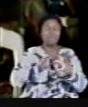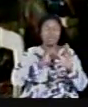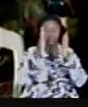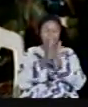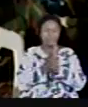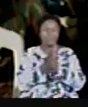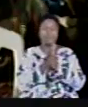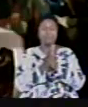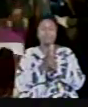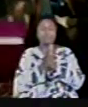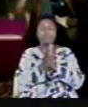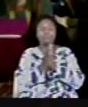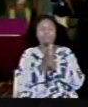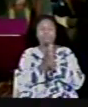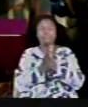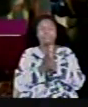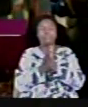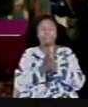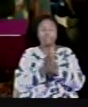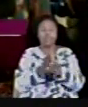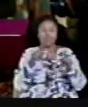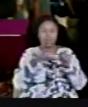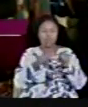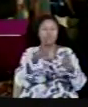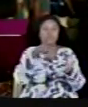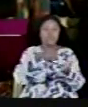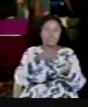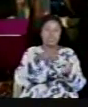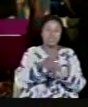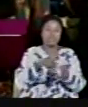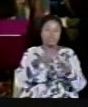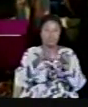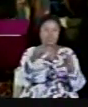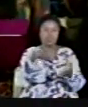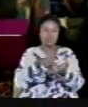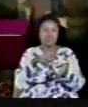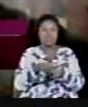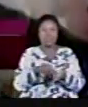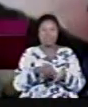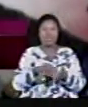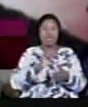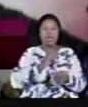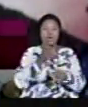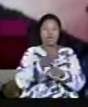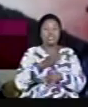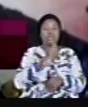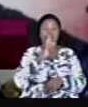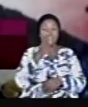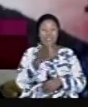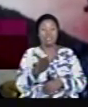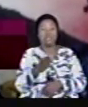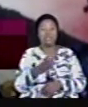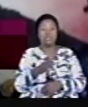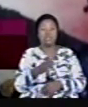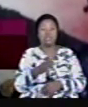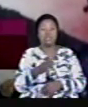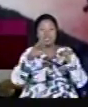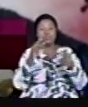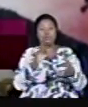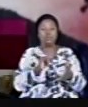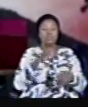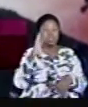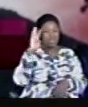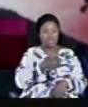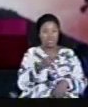Keep on standing, keep on standing. Our counselors are there and they will give you the slip to fill. When we